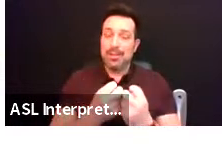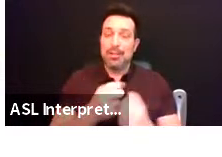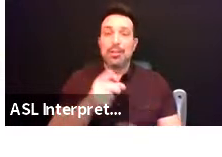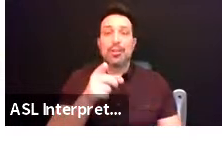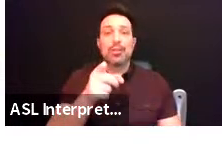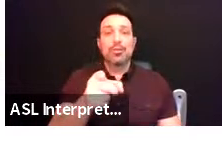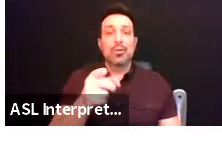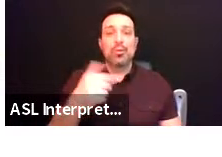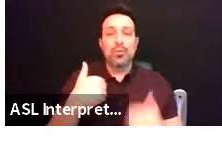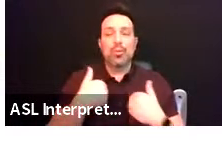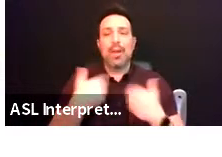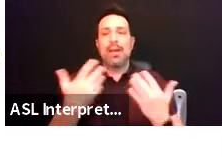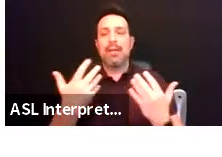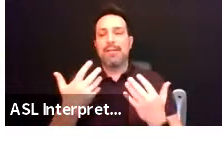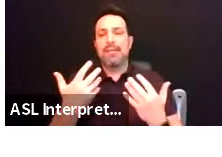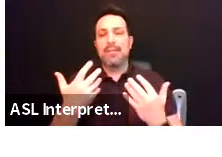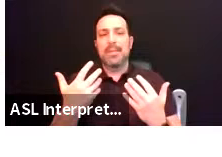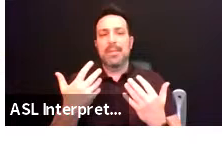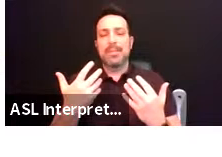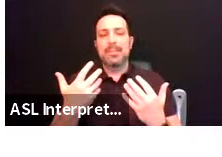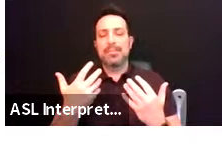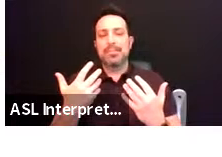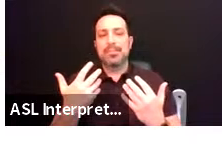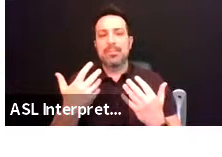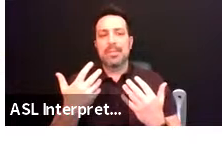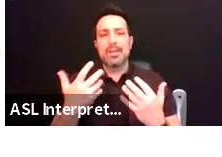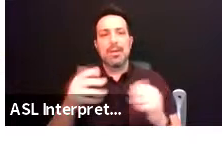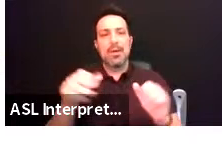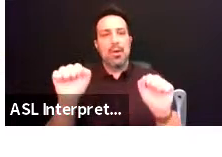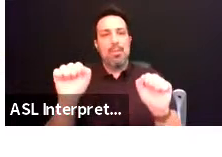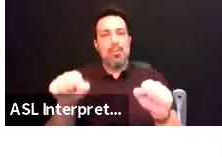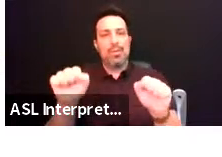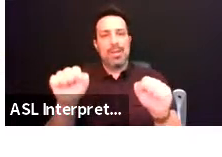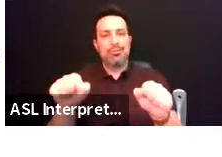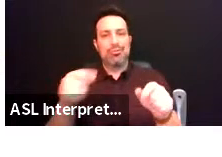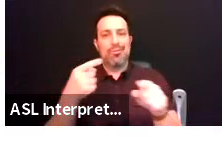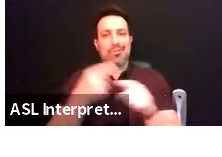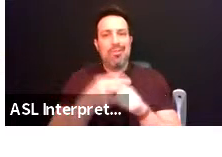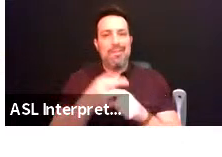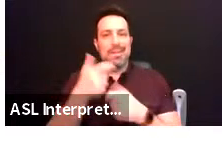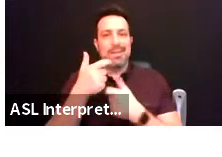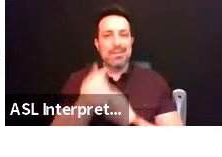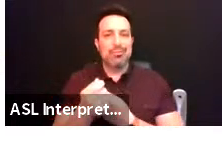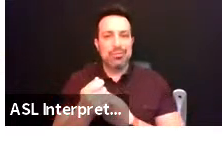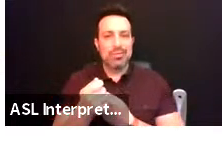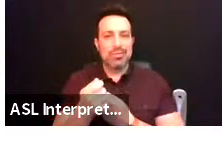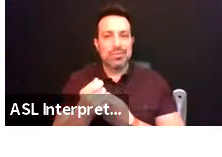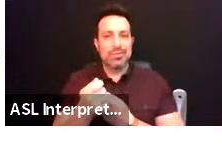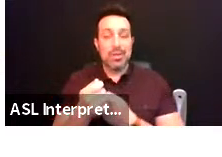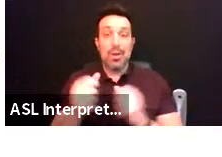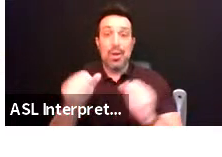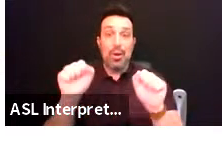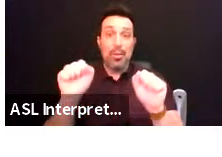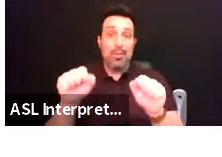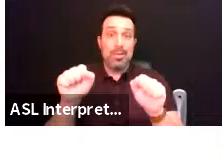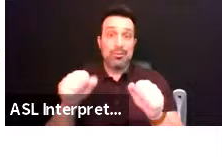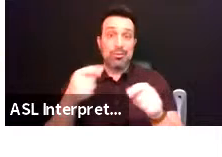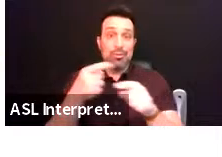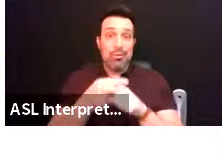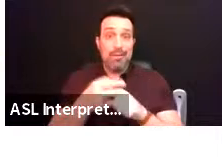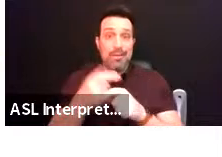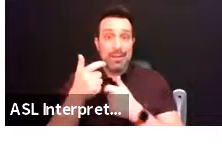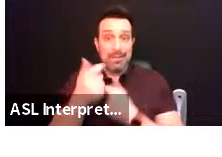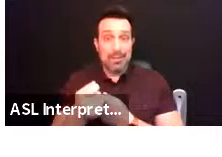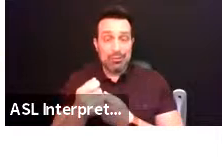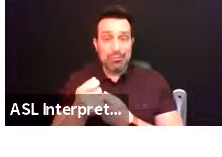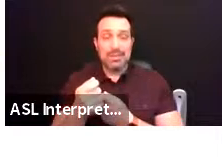have is at most a potential conflict of interest. And a potential conflict of